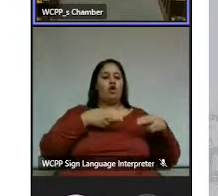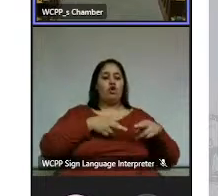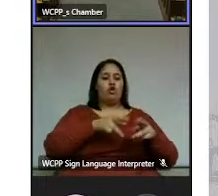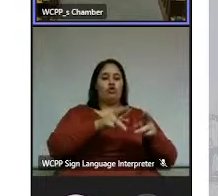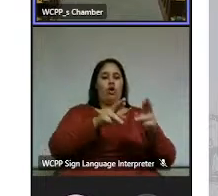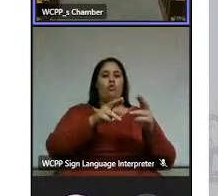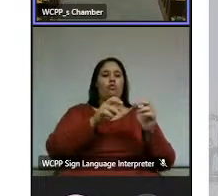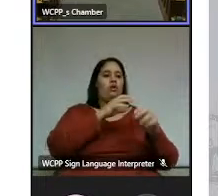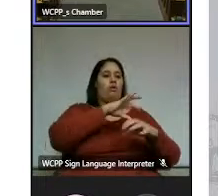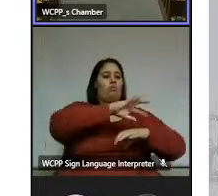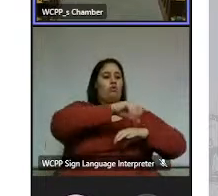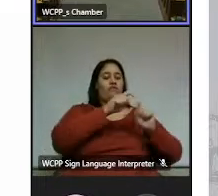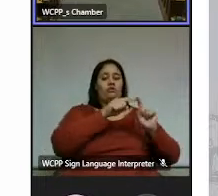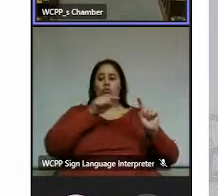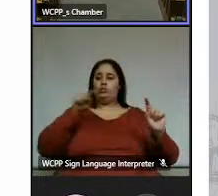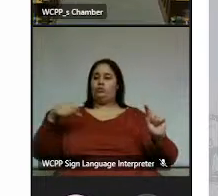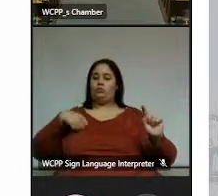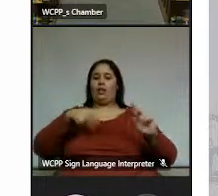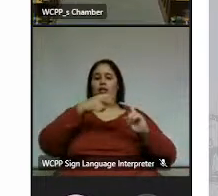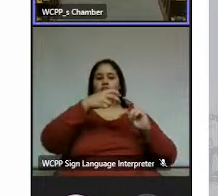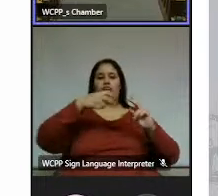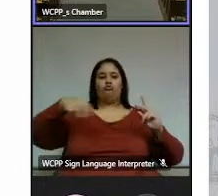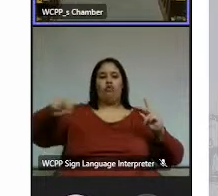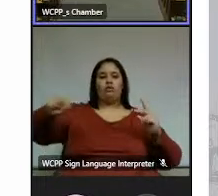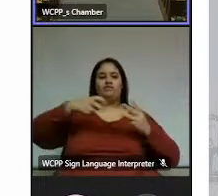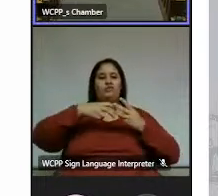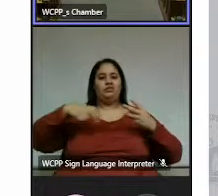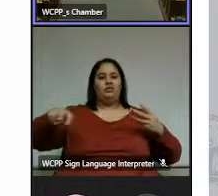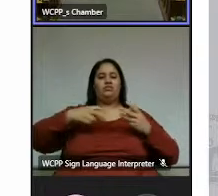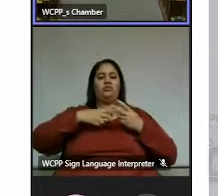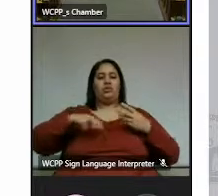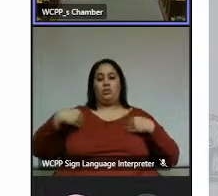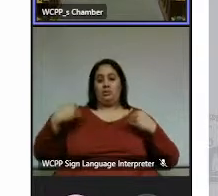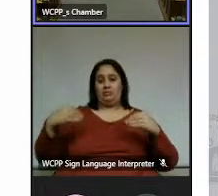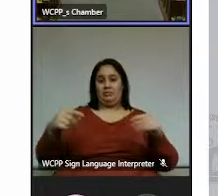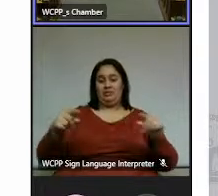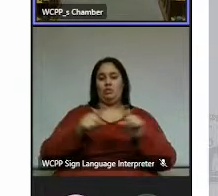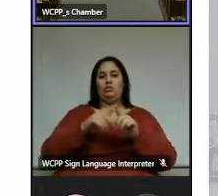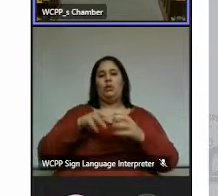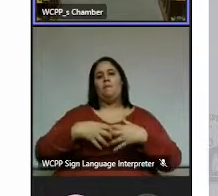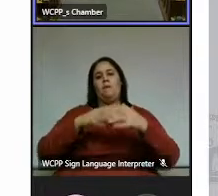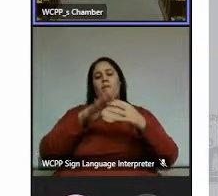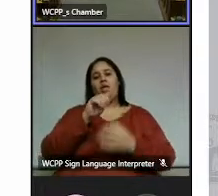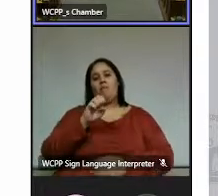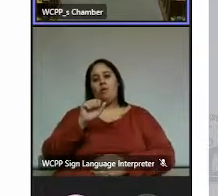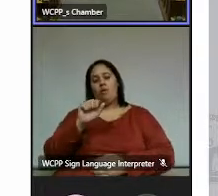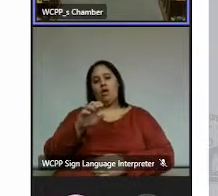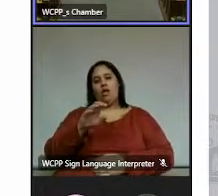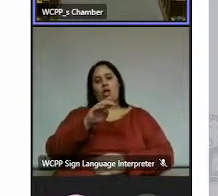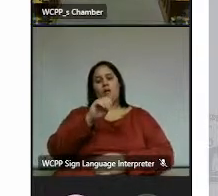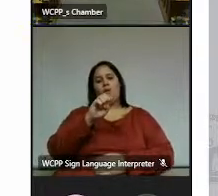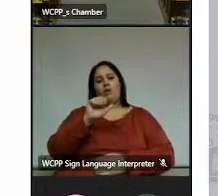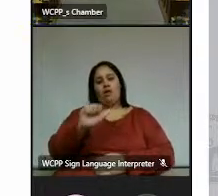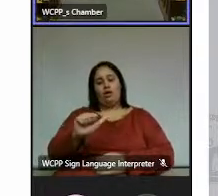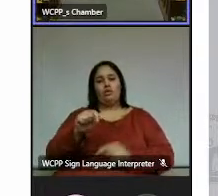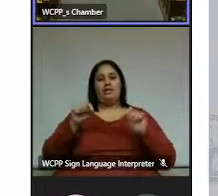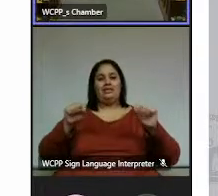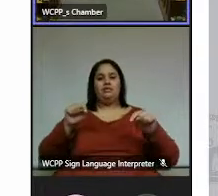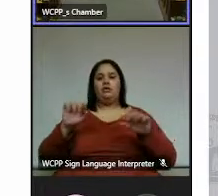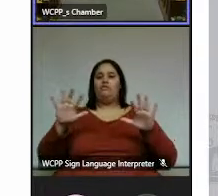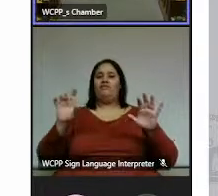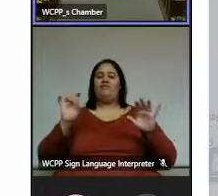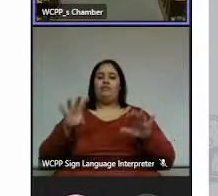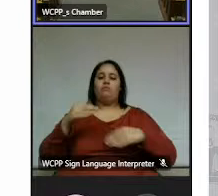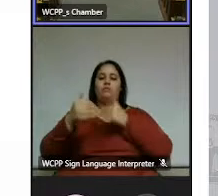authorities. We've established a memorandum of agreement on the process to be followed, and